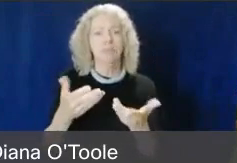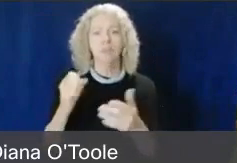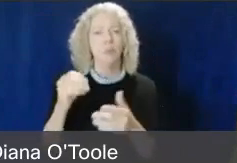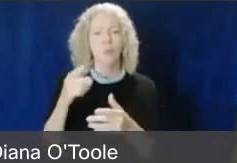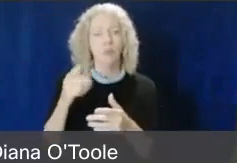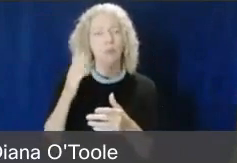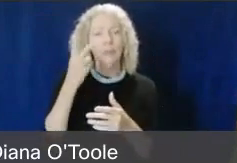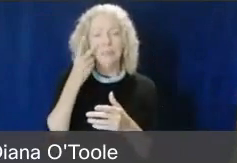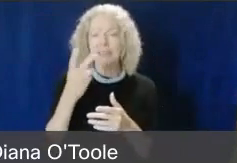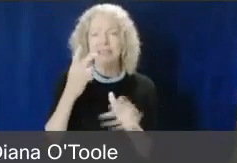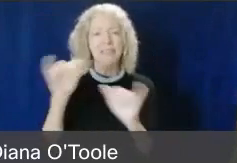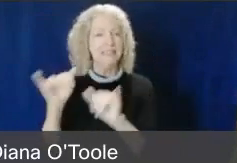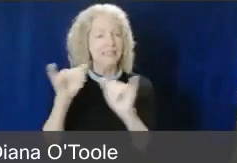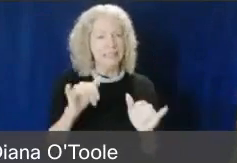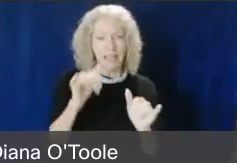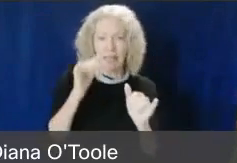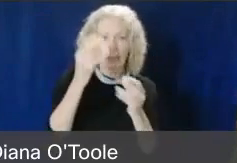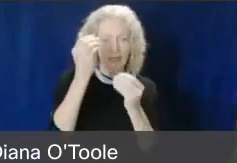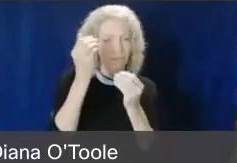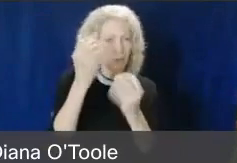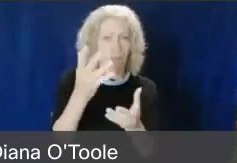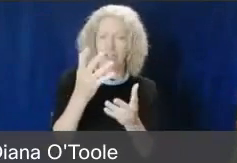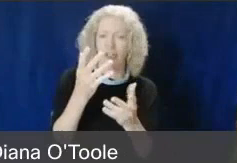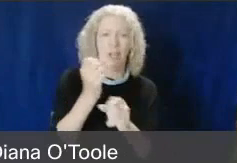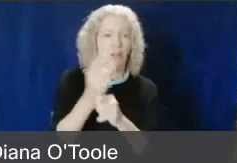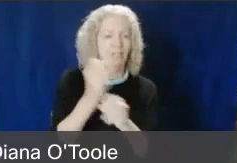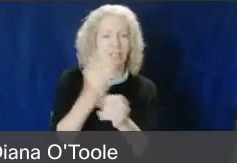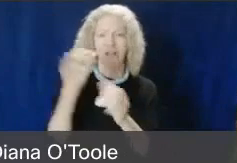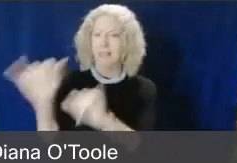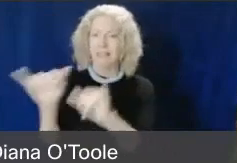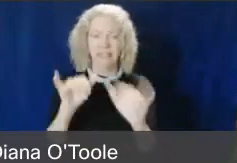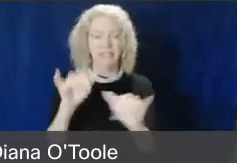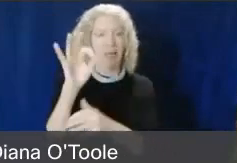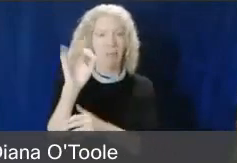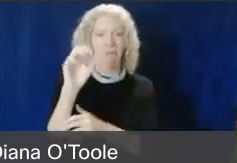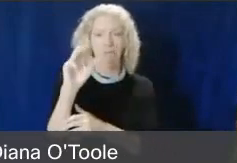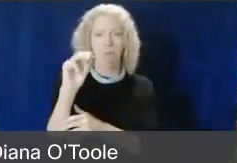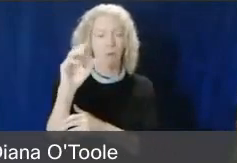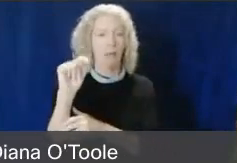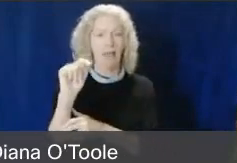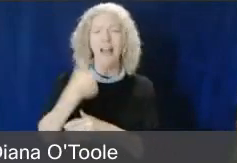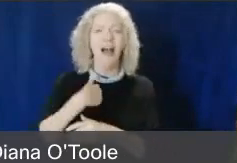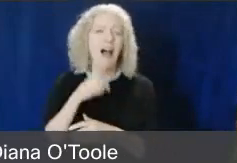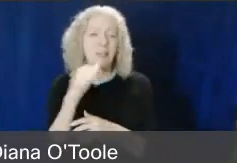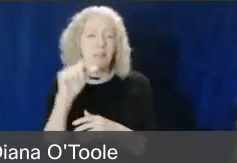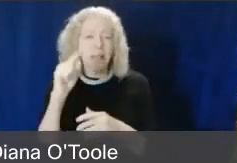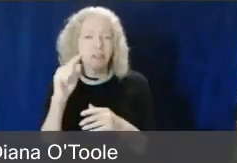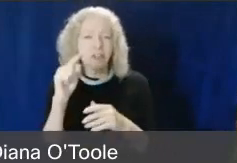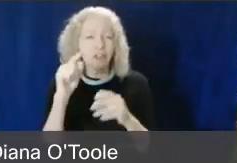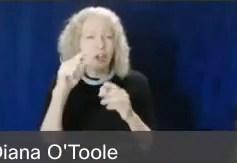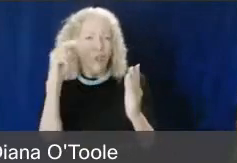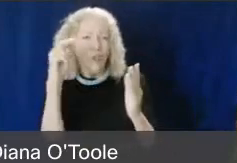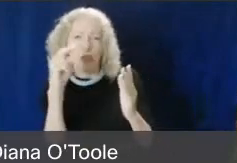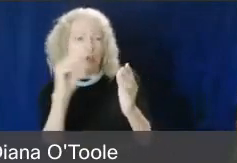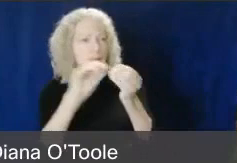same format, in the same way, year after year, I think it allows us to do that. So I'm not cherry picking what I think is the data that looks good for us. I'm